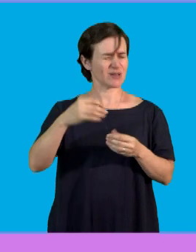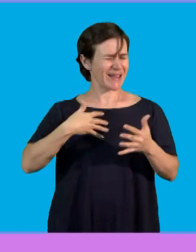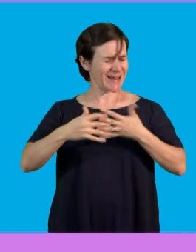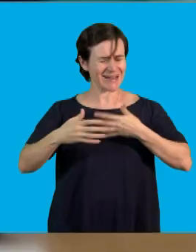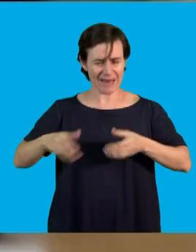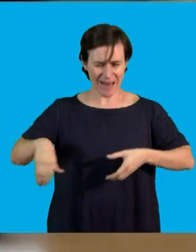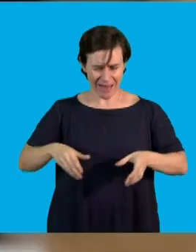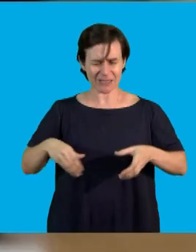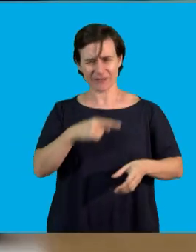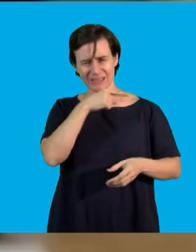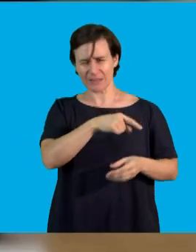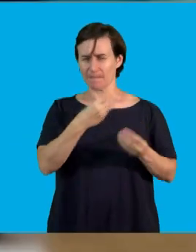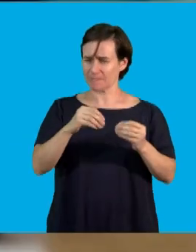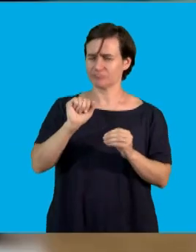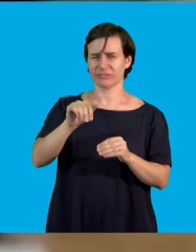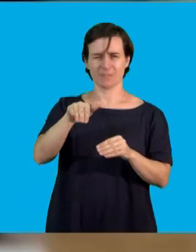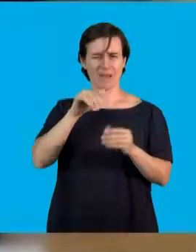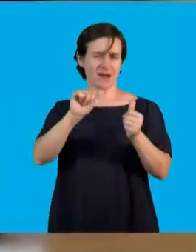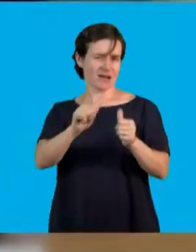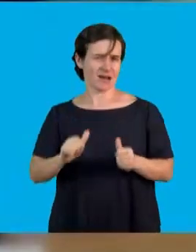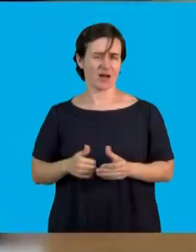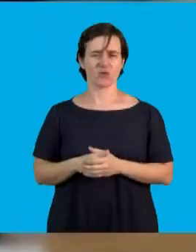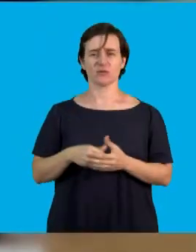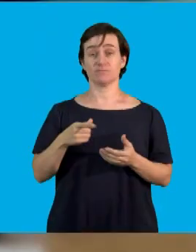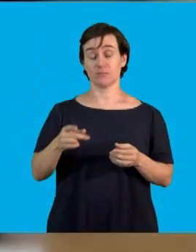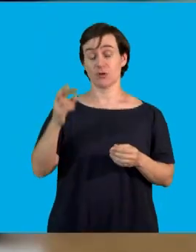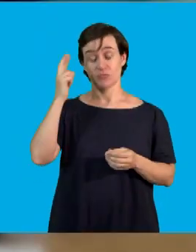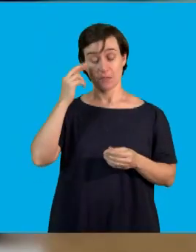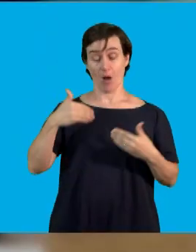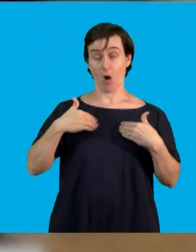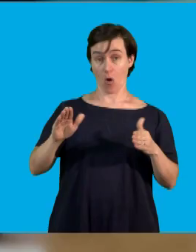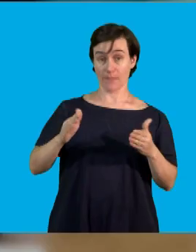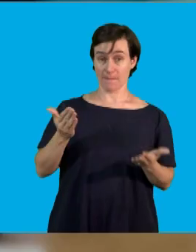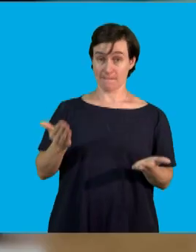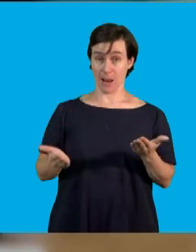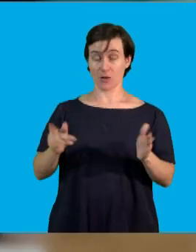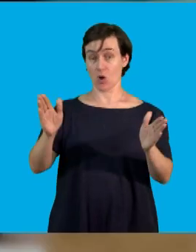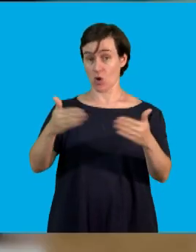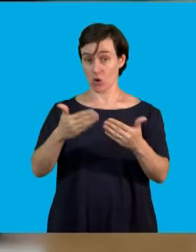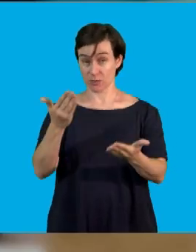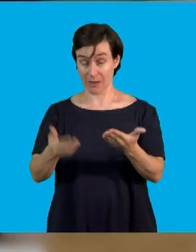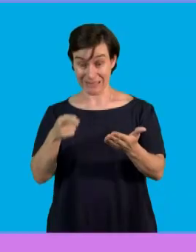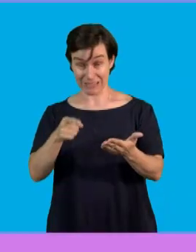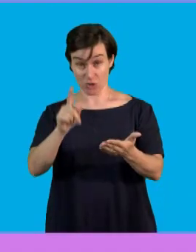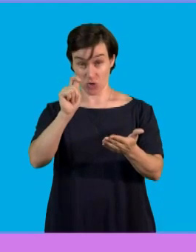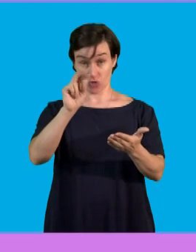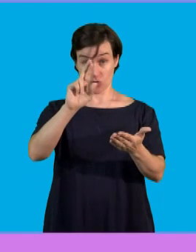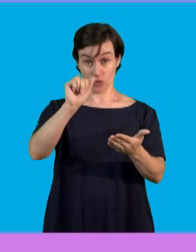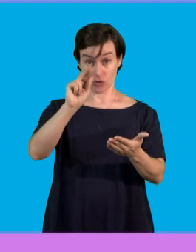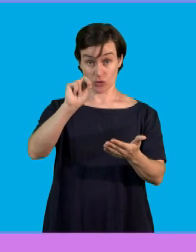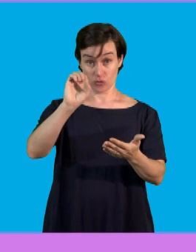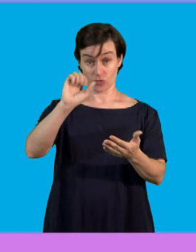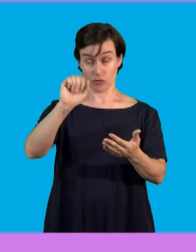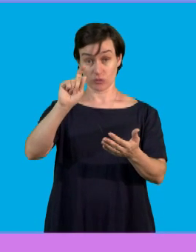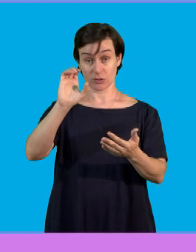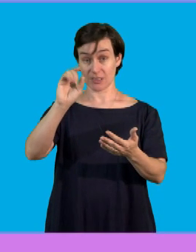in your bank balance. And we have said an opening balance and a closing balance, it is not a transaction. So here we are going to